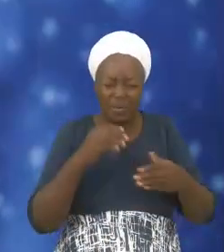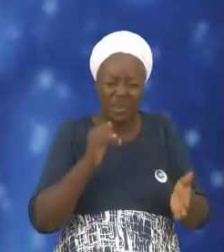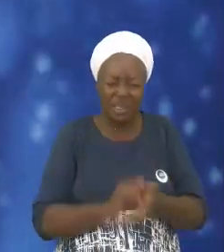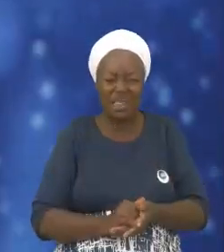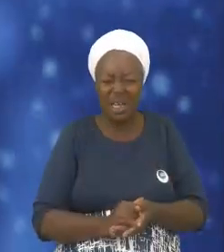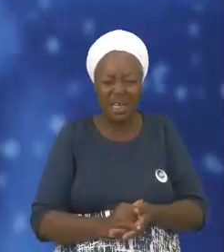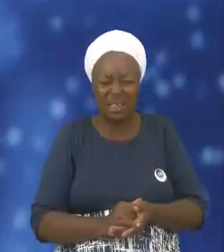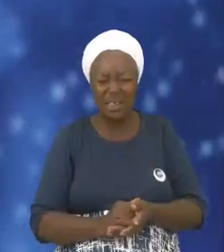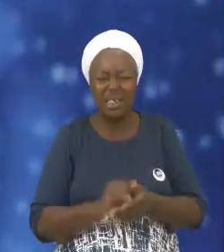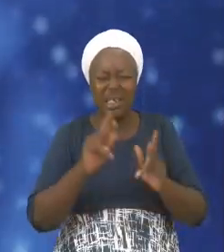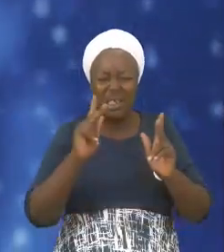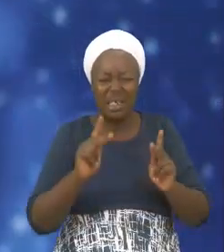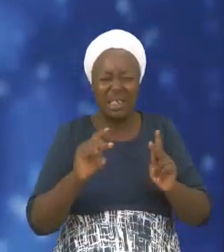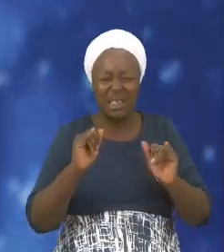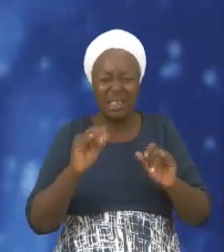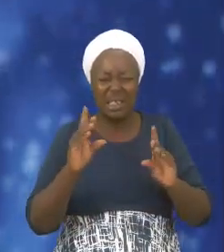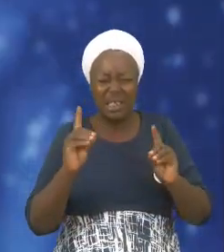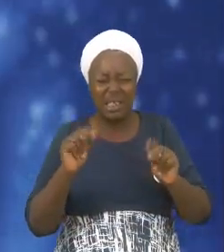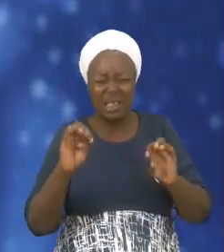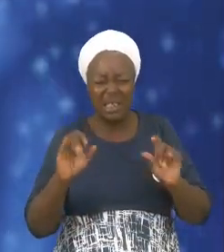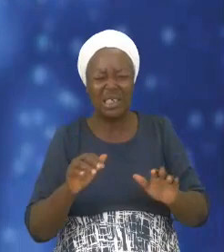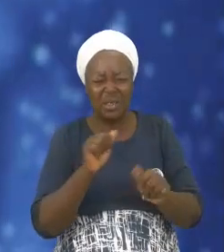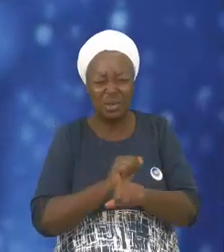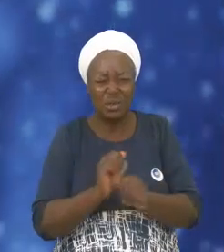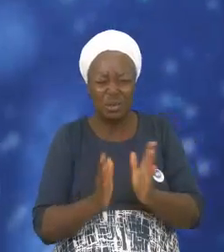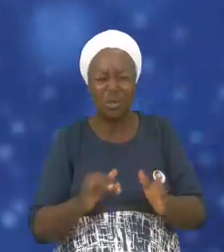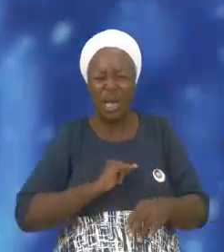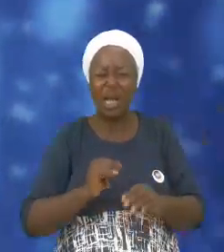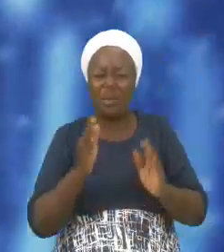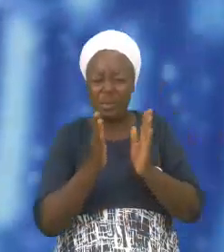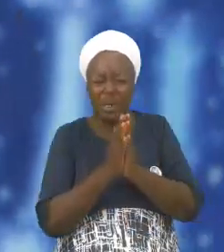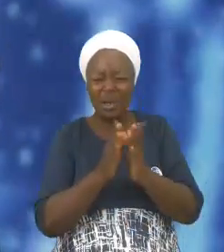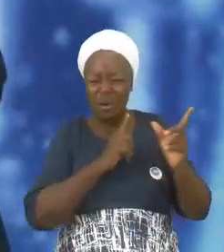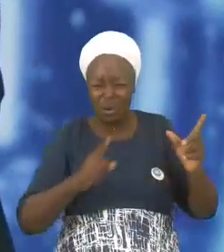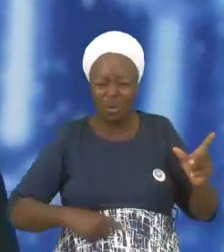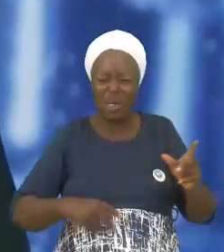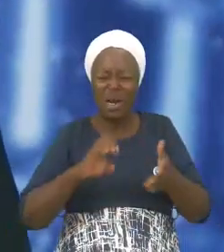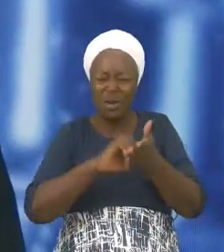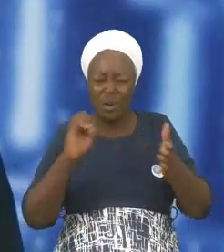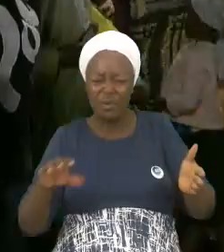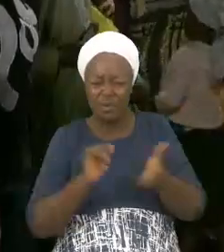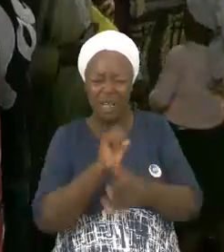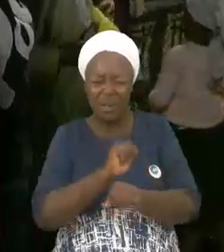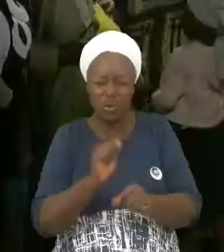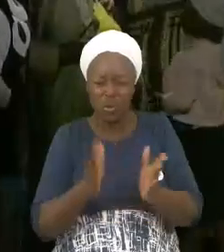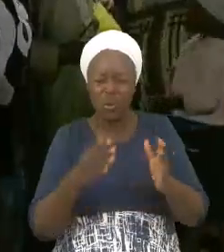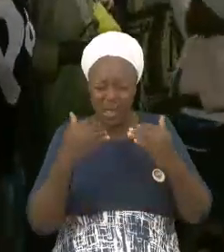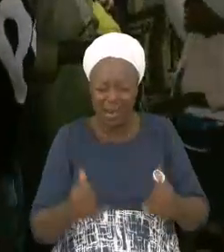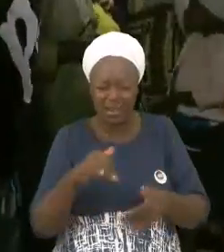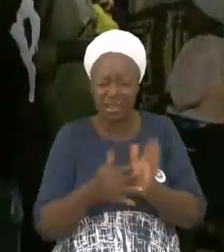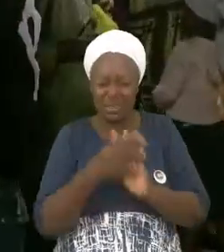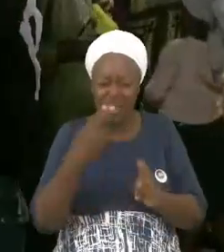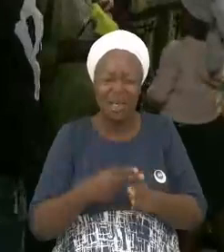that kidney stone. Lord, I pray, remove that stone right now. That